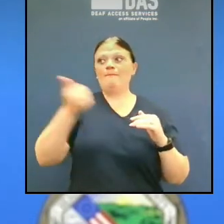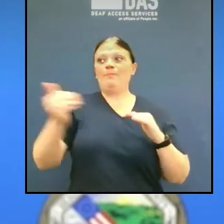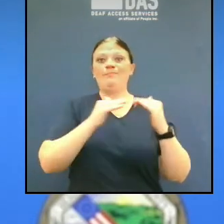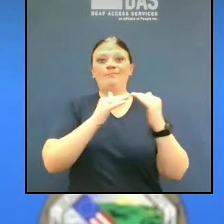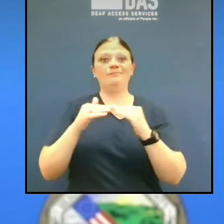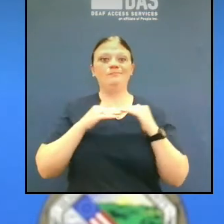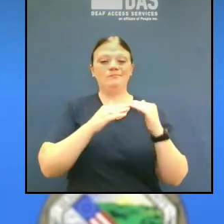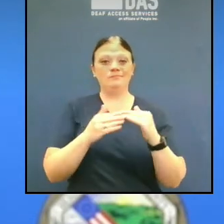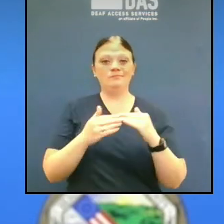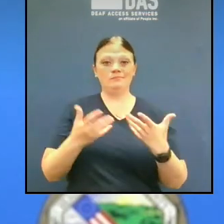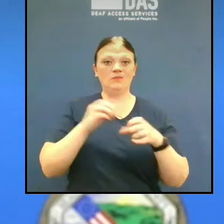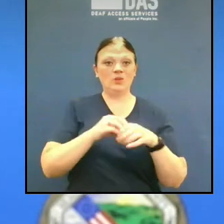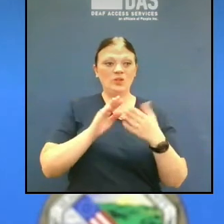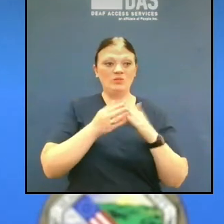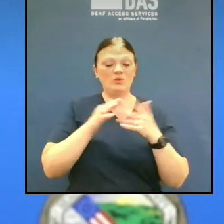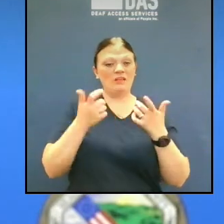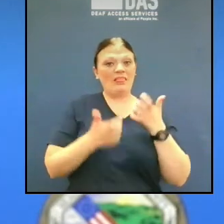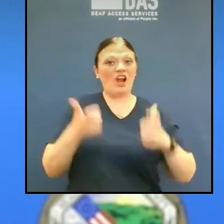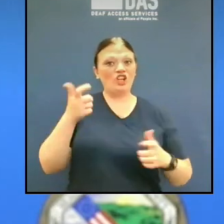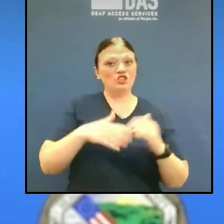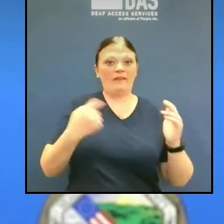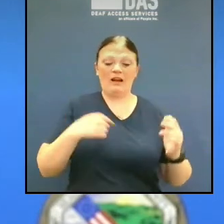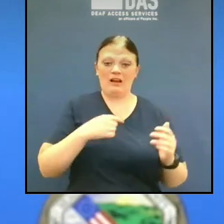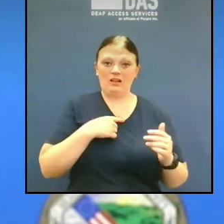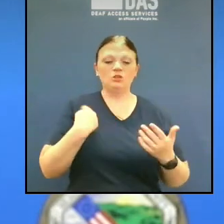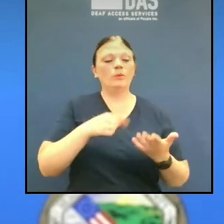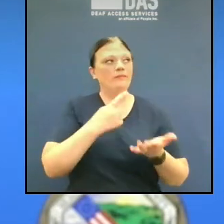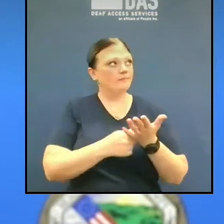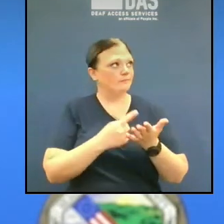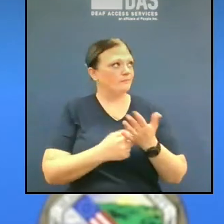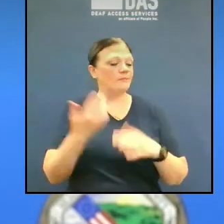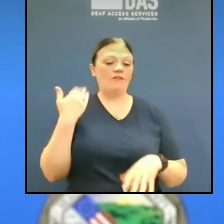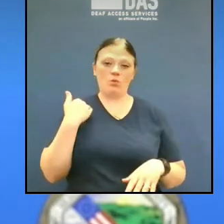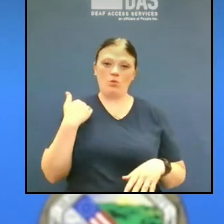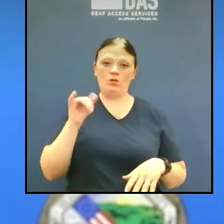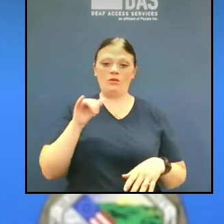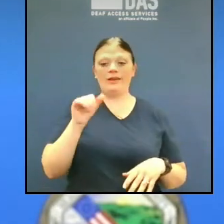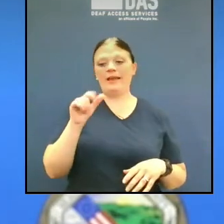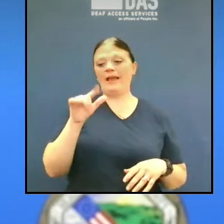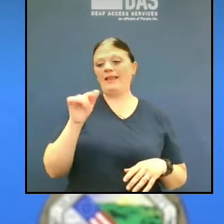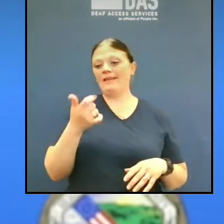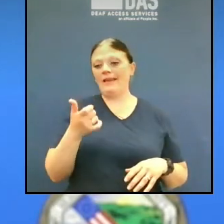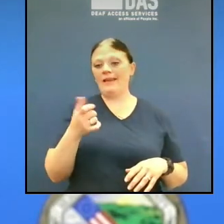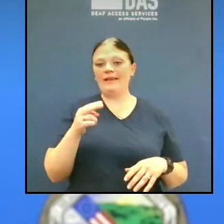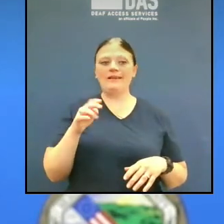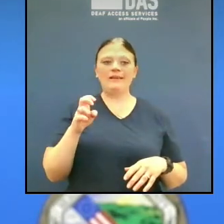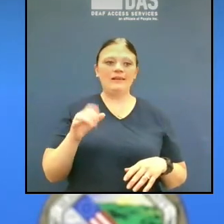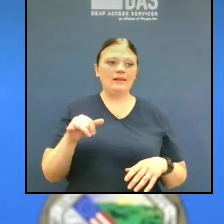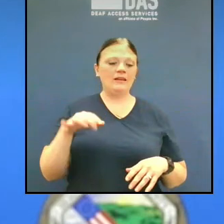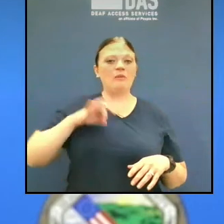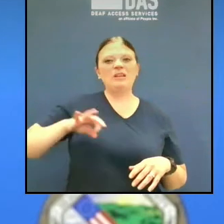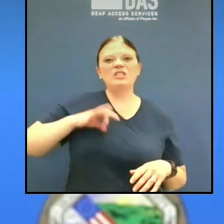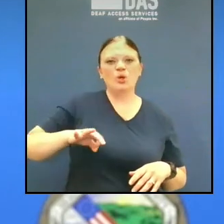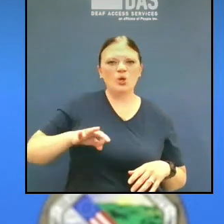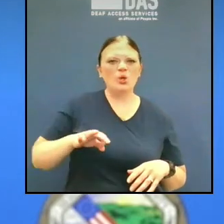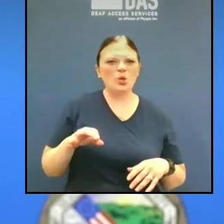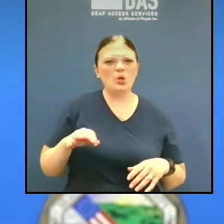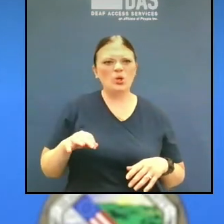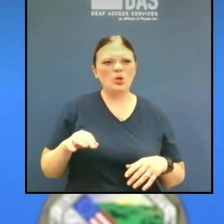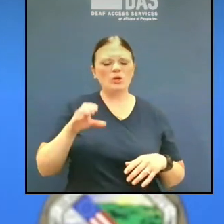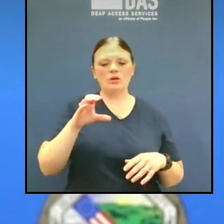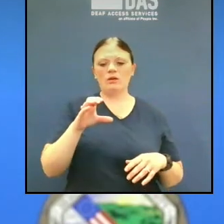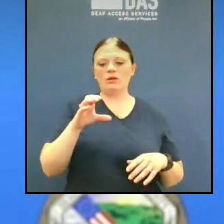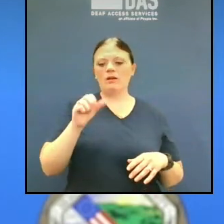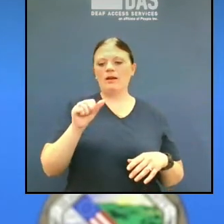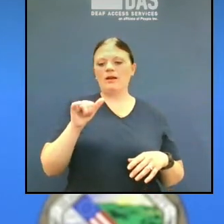groups, including communities that are larger, and we've talked about that in past with regards to Allegheny County, Pennsylvania, where Pittsburgh is, or